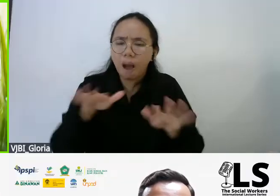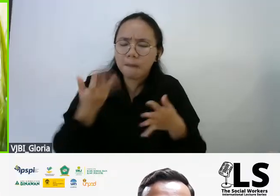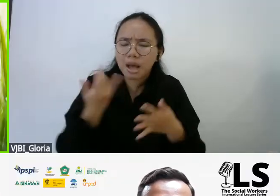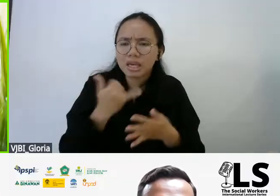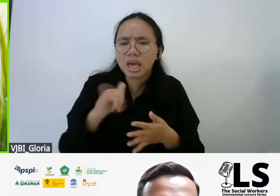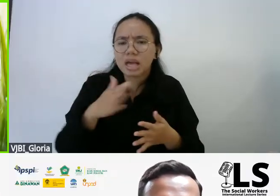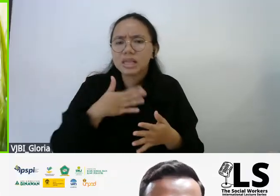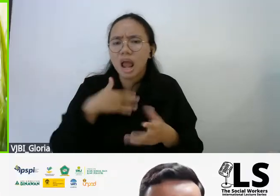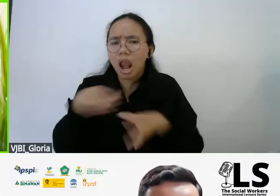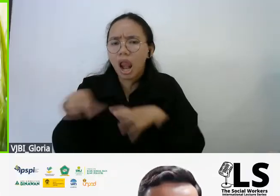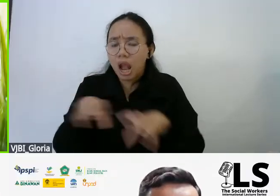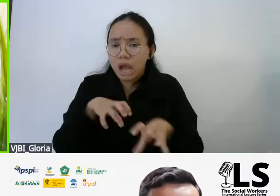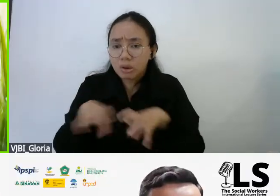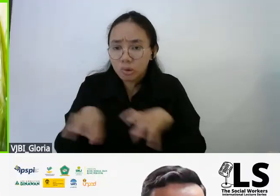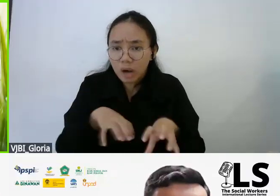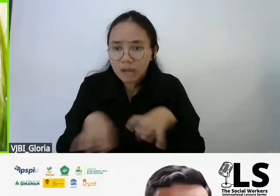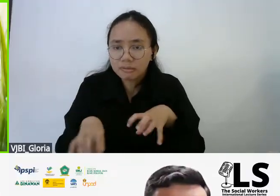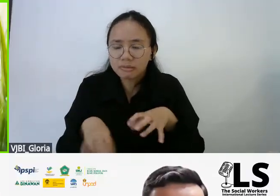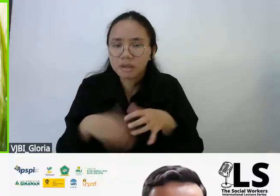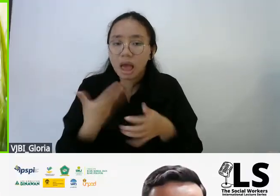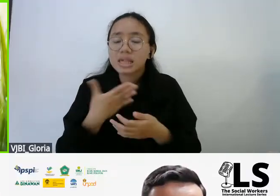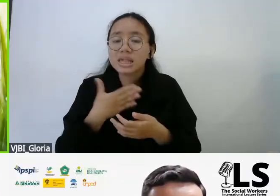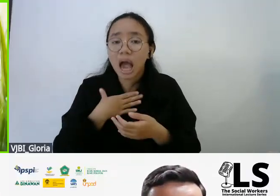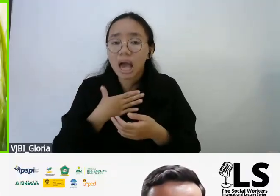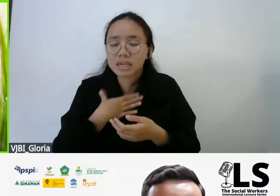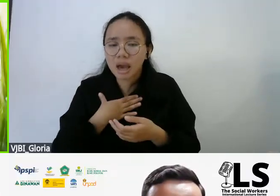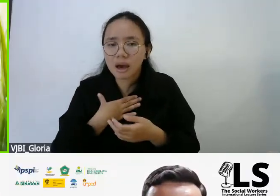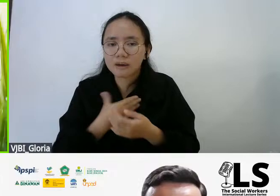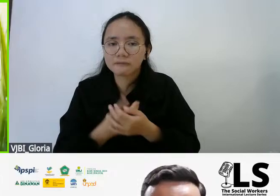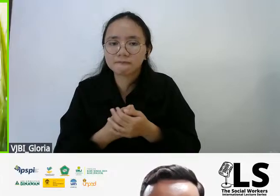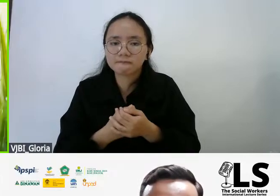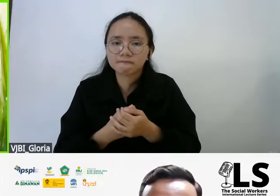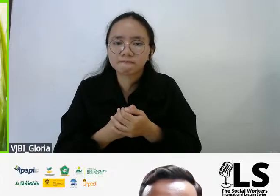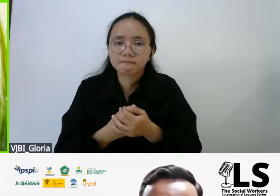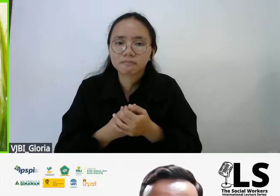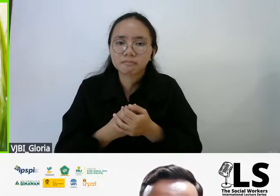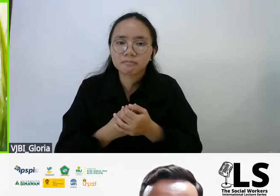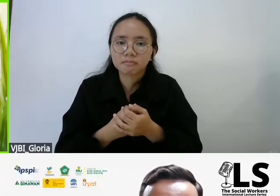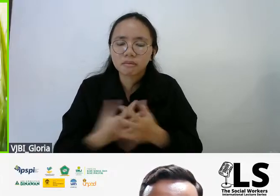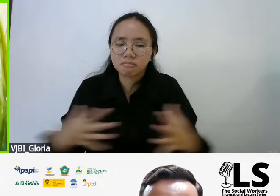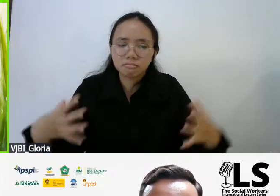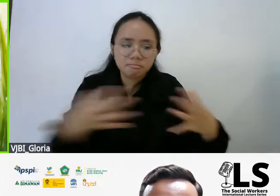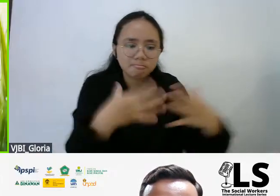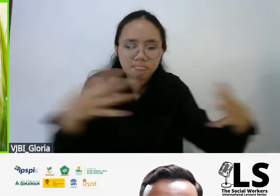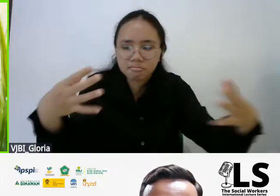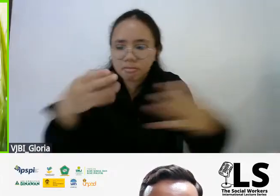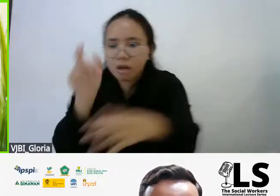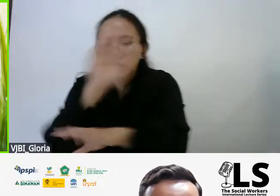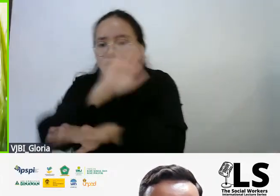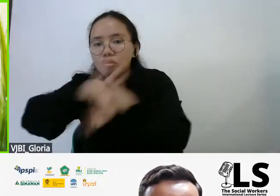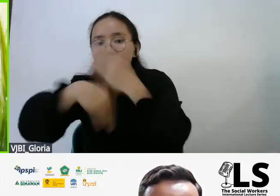together people I network with from 2 hospitals. We got some funding